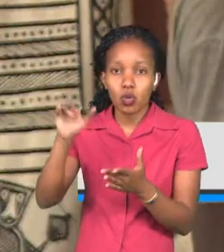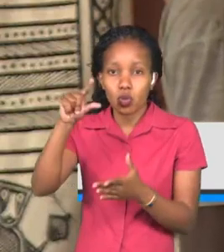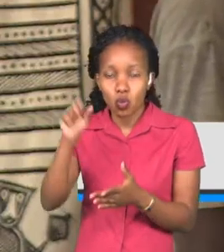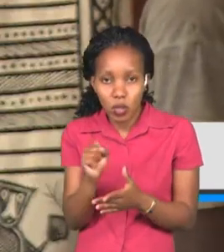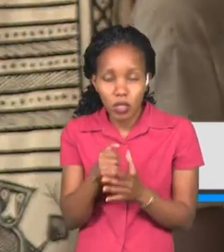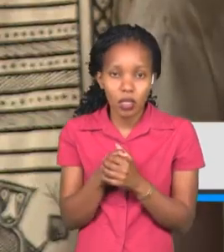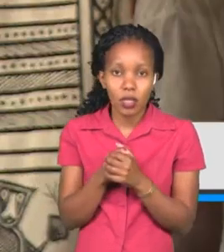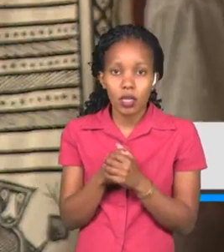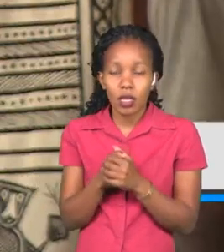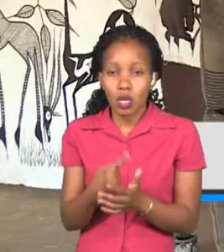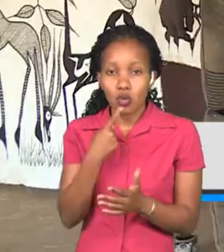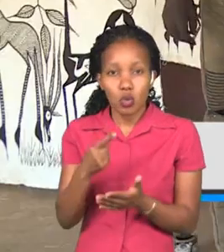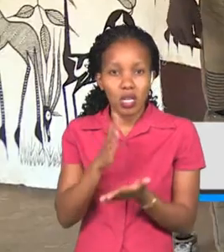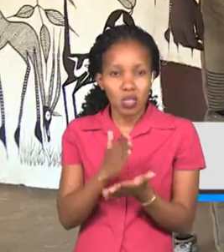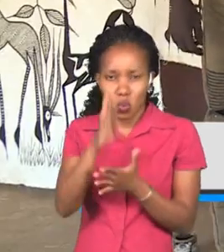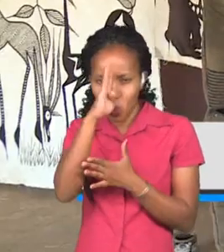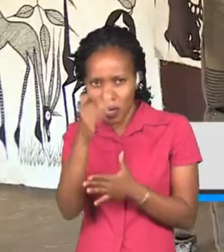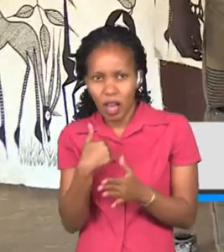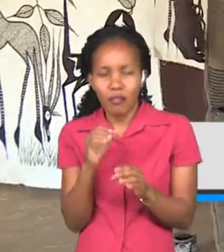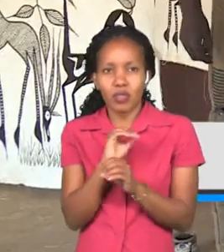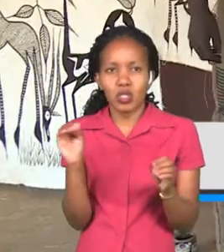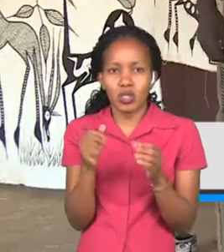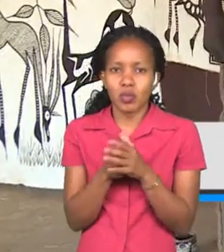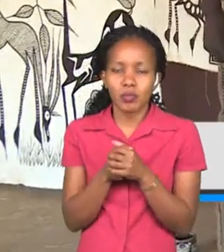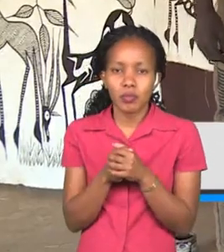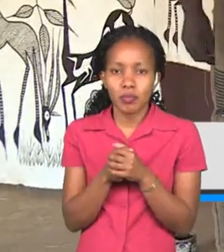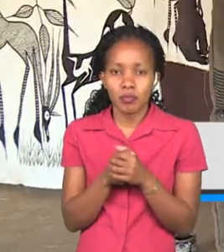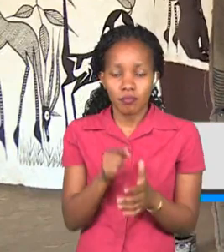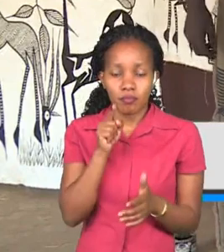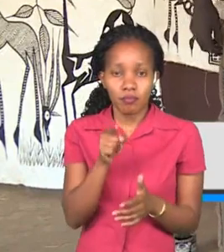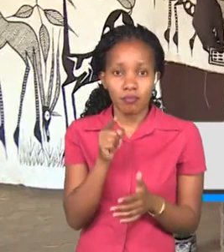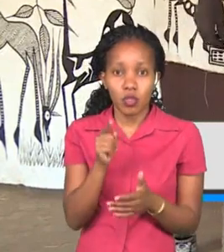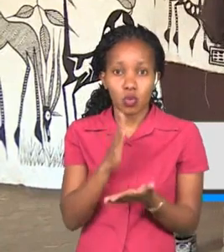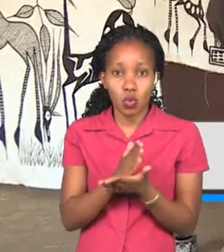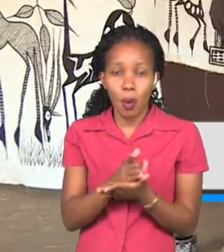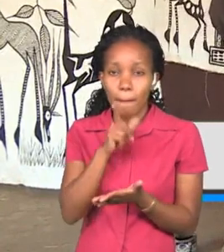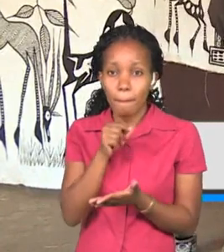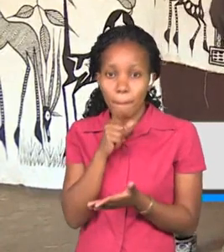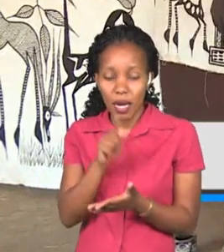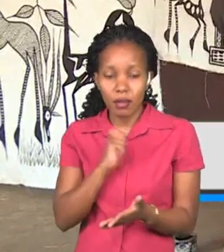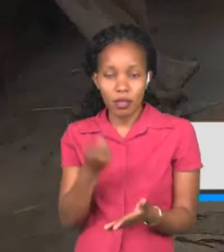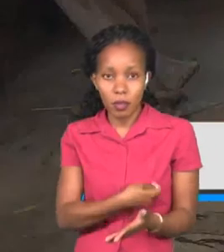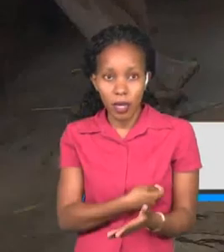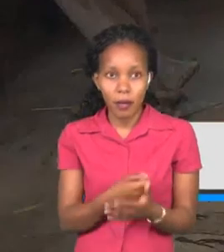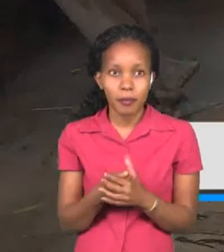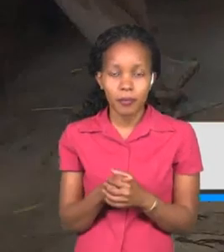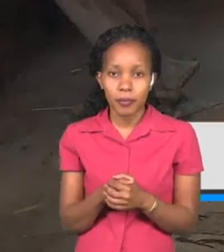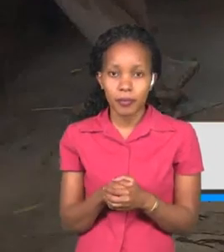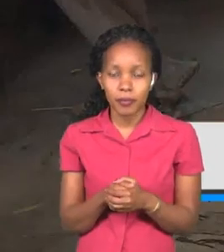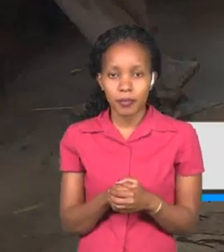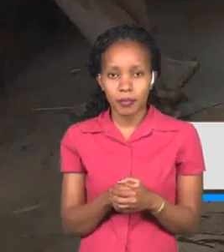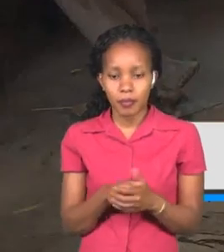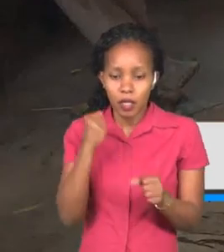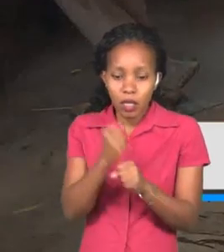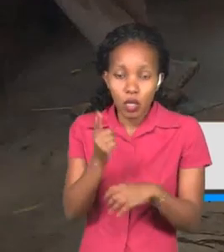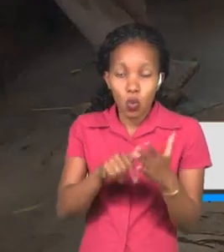master. Surely there can be no doubt, even for an amateur, that this is Picasso, proclaims Navagi. He did